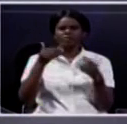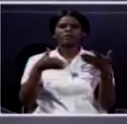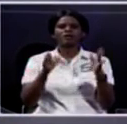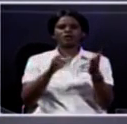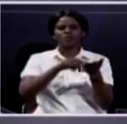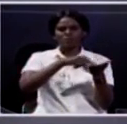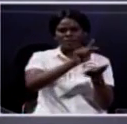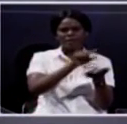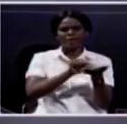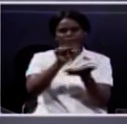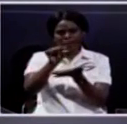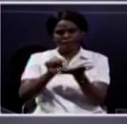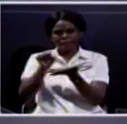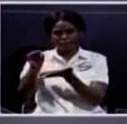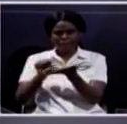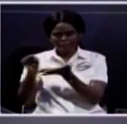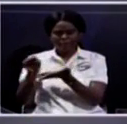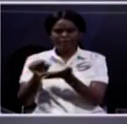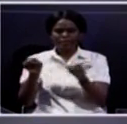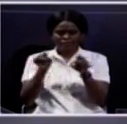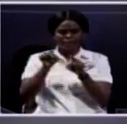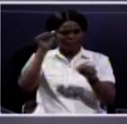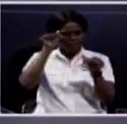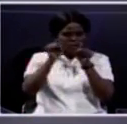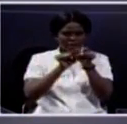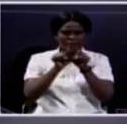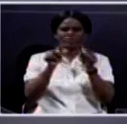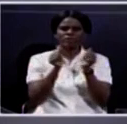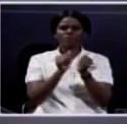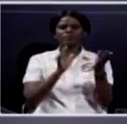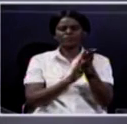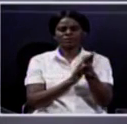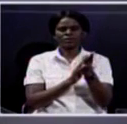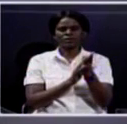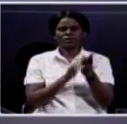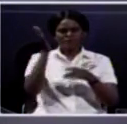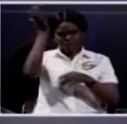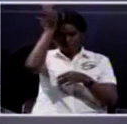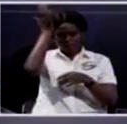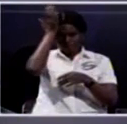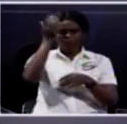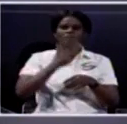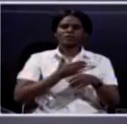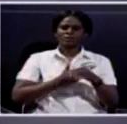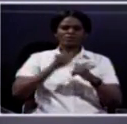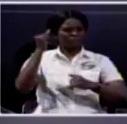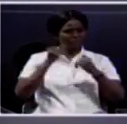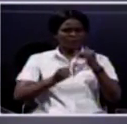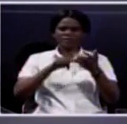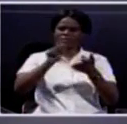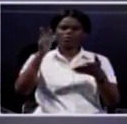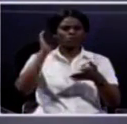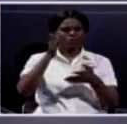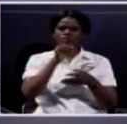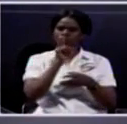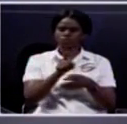to pay in installments and then enter into an agreement with the school that on such a date I will be able to provide the balance.